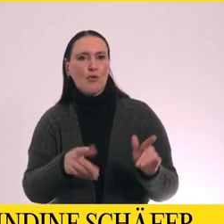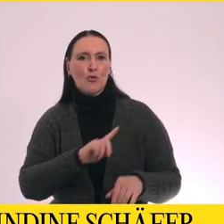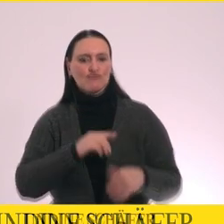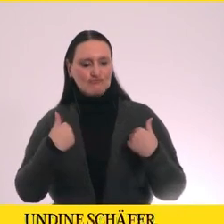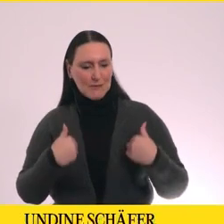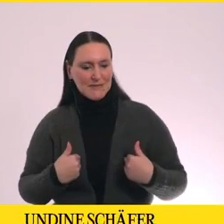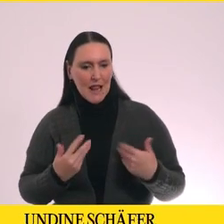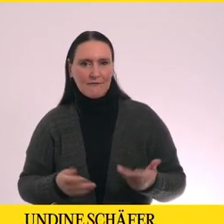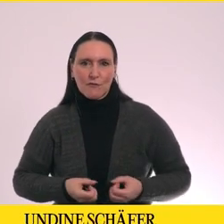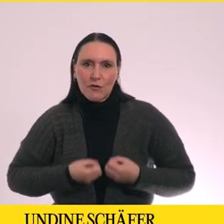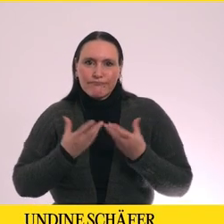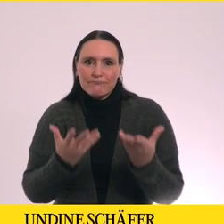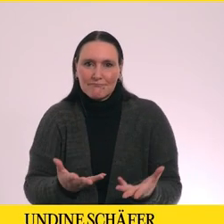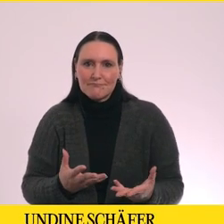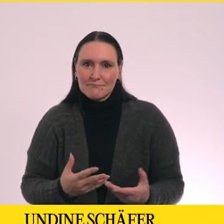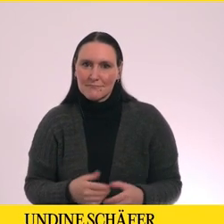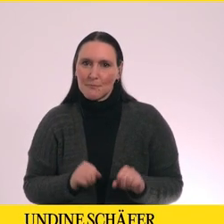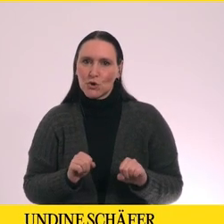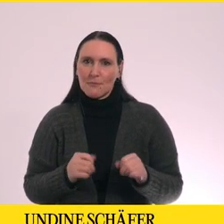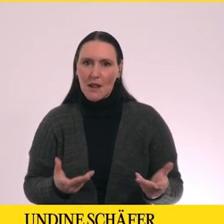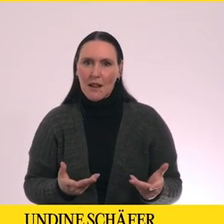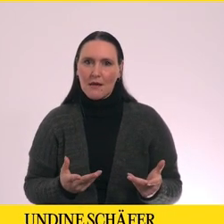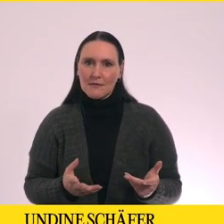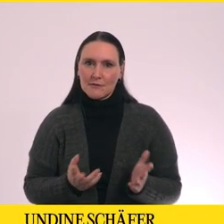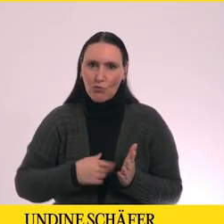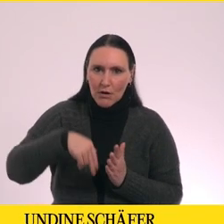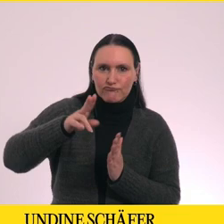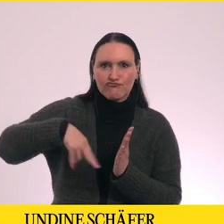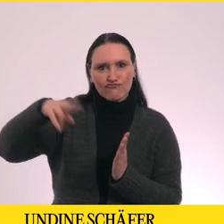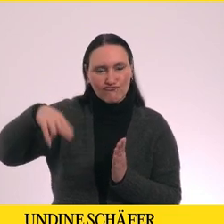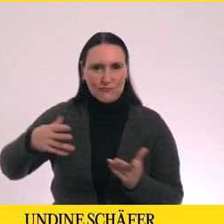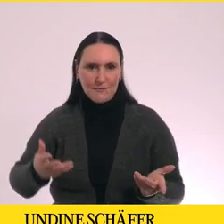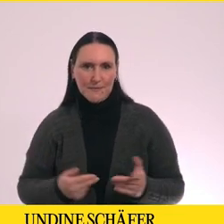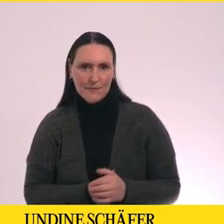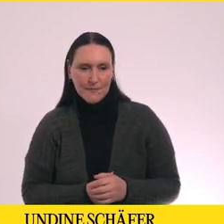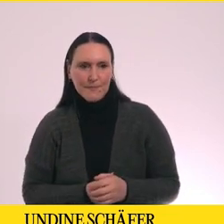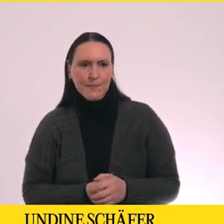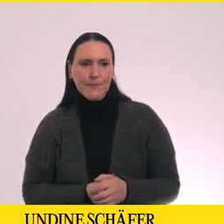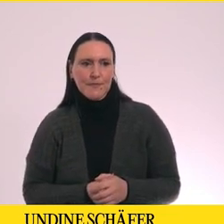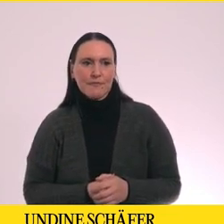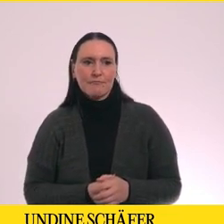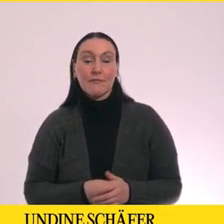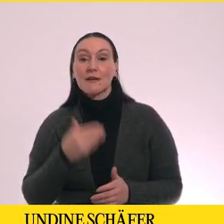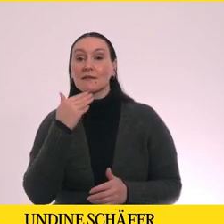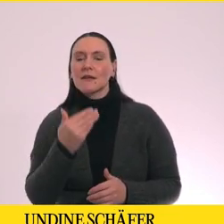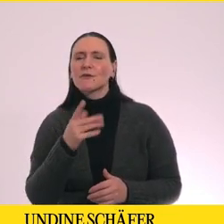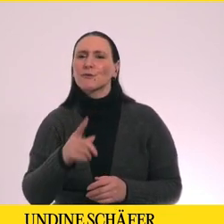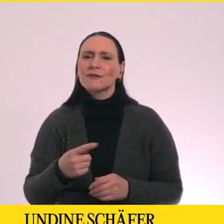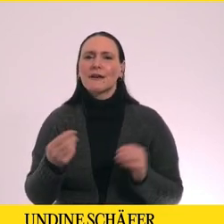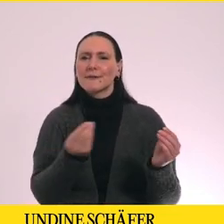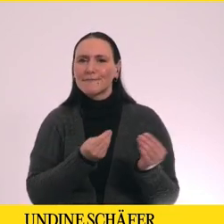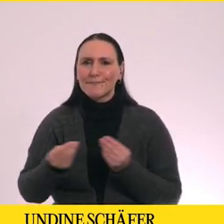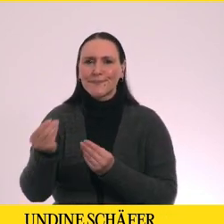Thank you. I wonder, just coming back to this larger conversation. So again, there are really important themes in there.